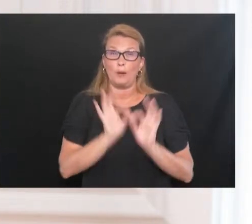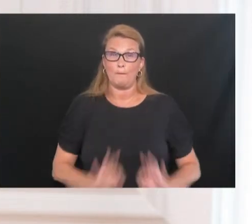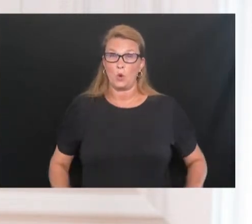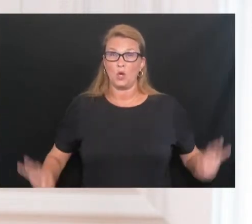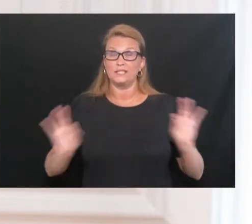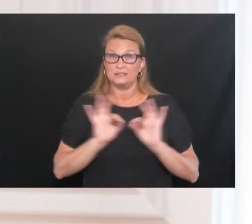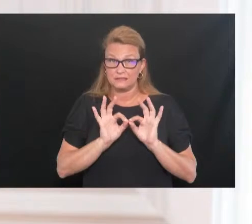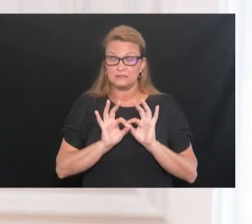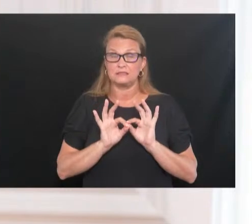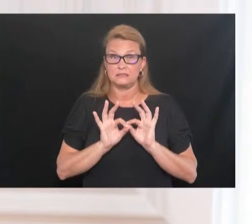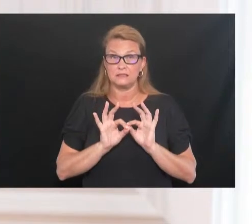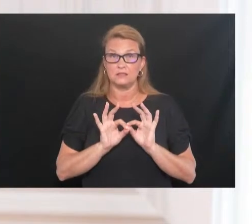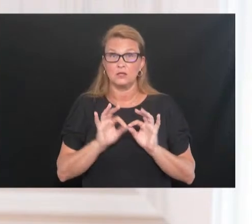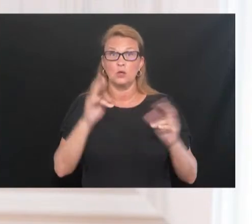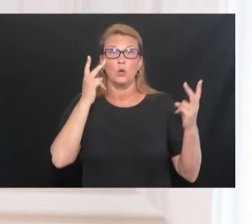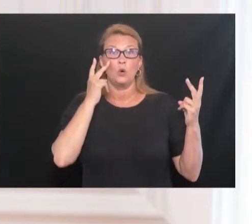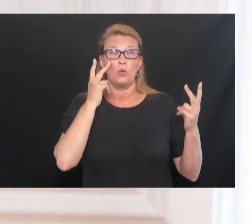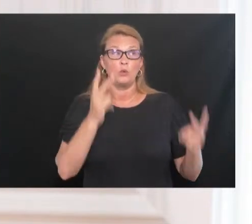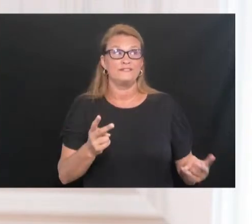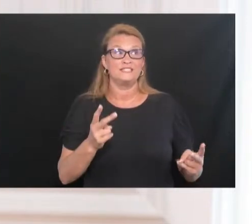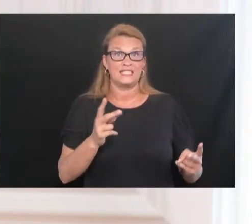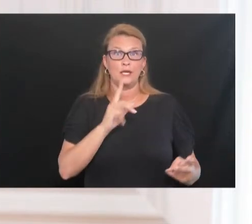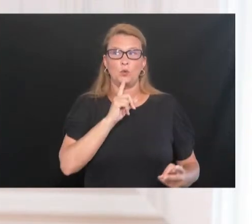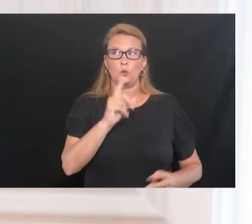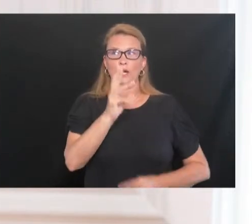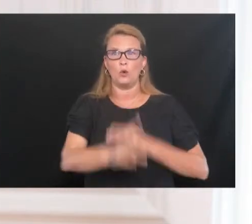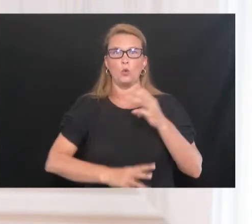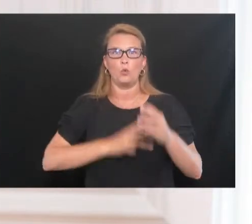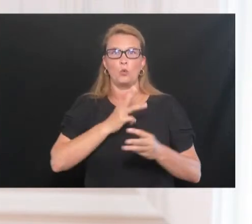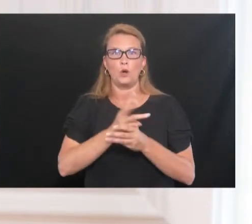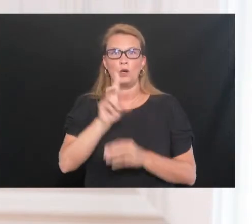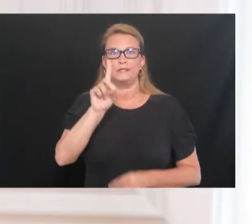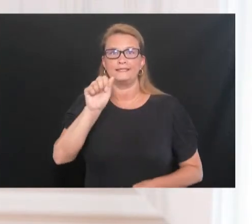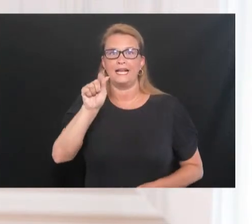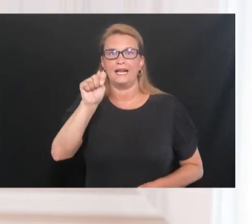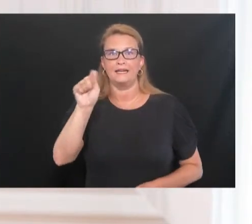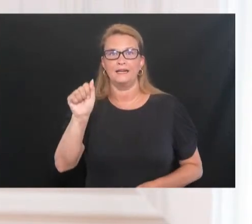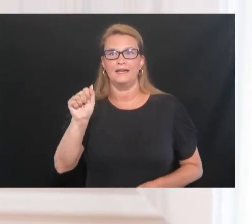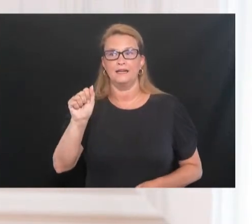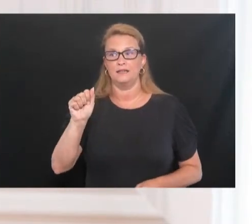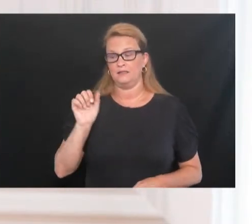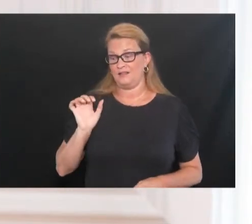really well, and we've seen that in real-world data, the Delta variant